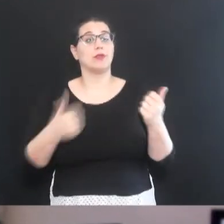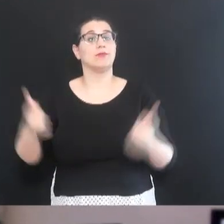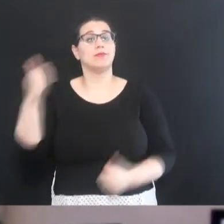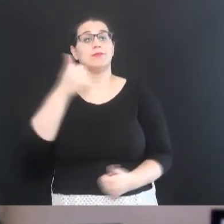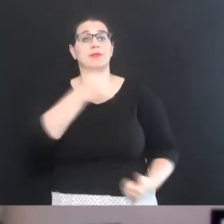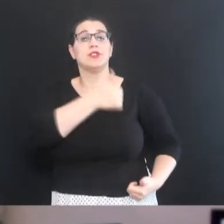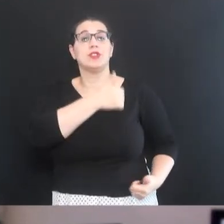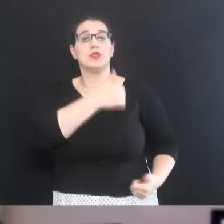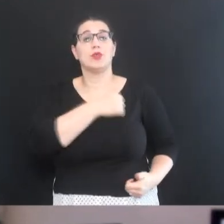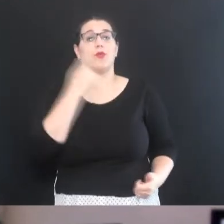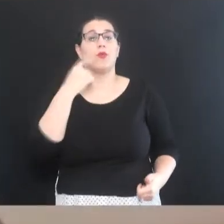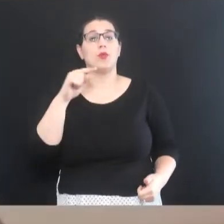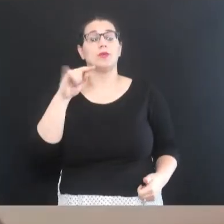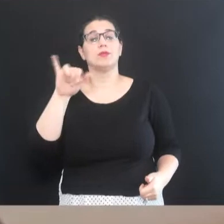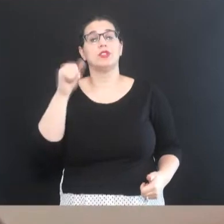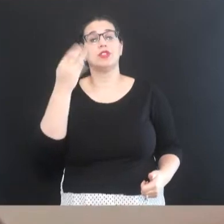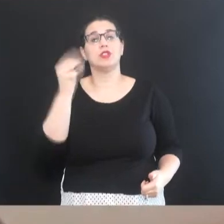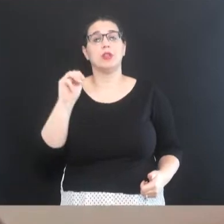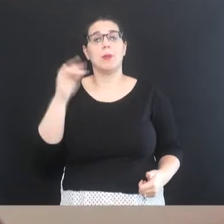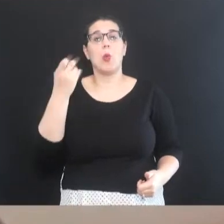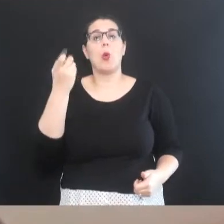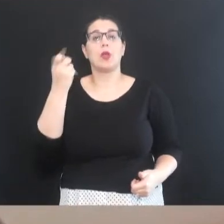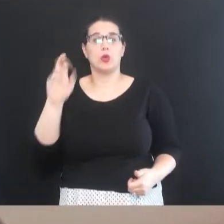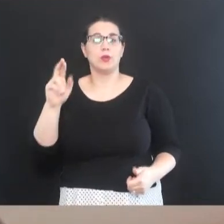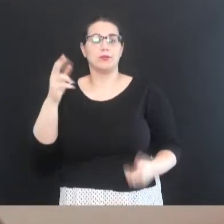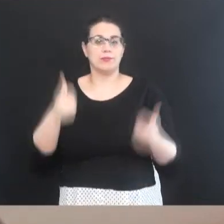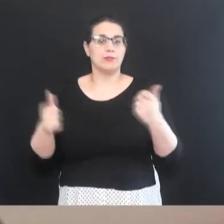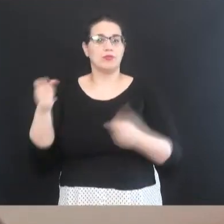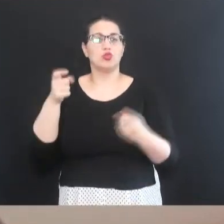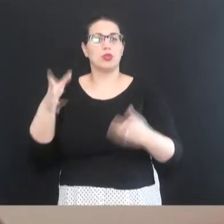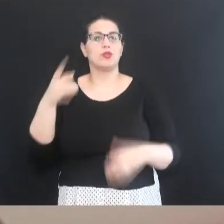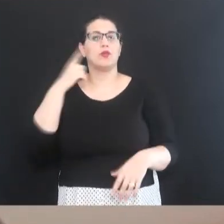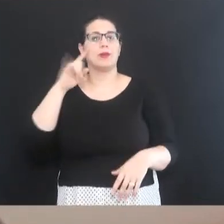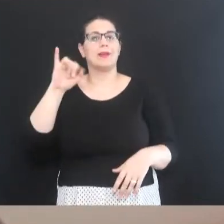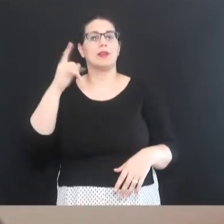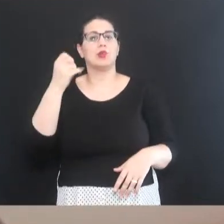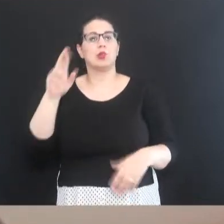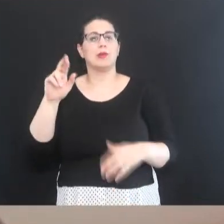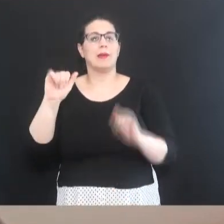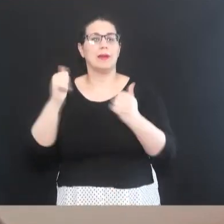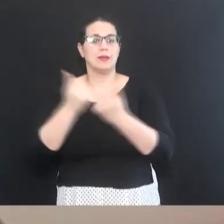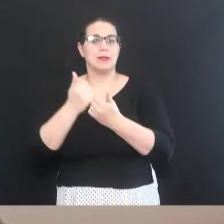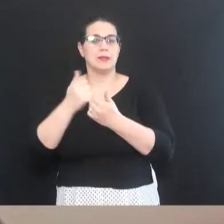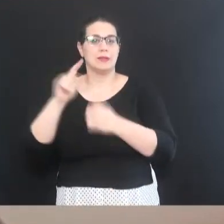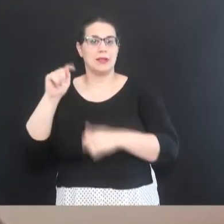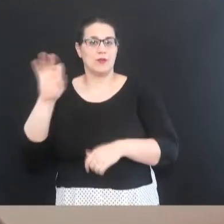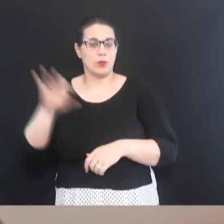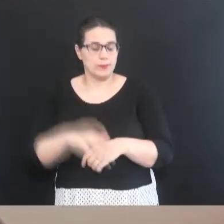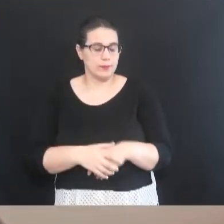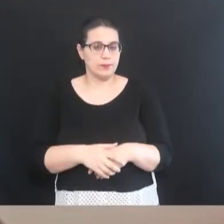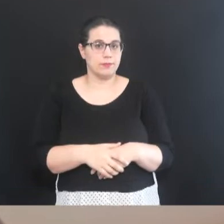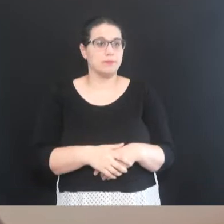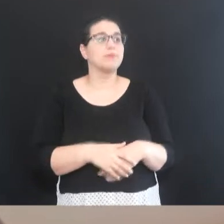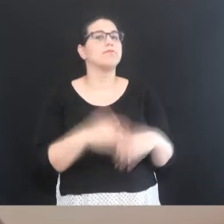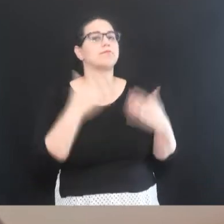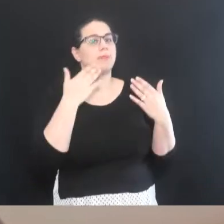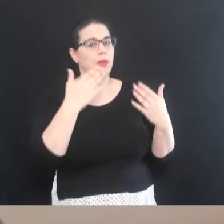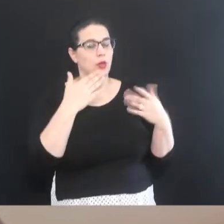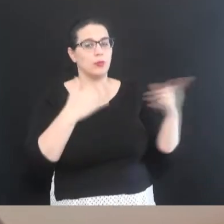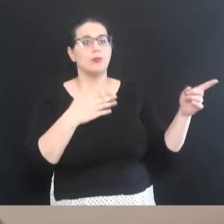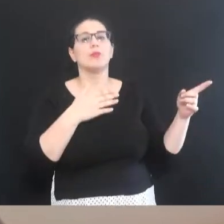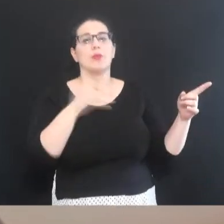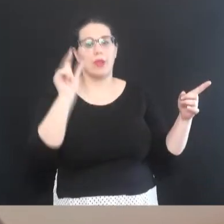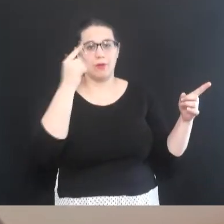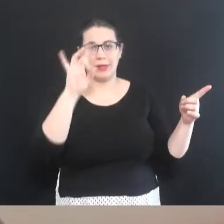Joint Interagency Task Force. Thank you. As the governor pointed out, he has sent an